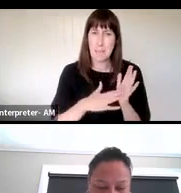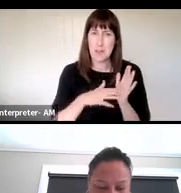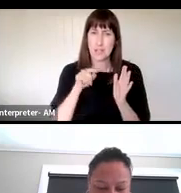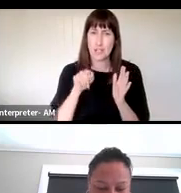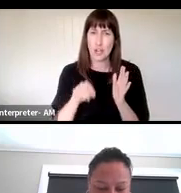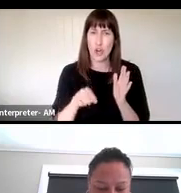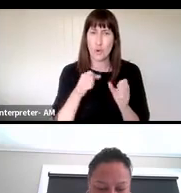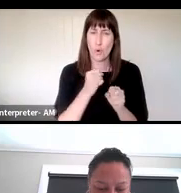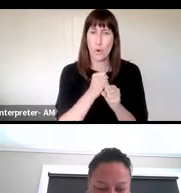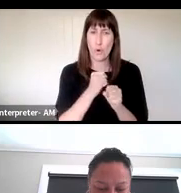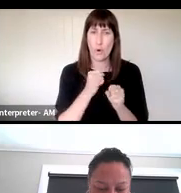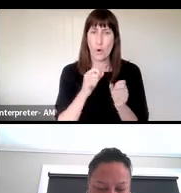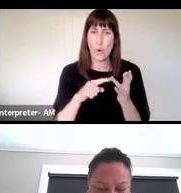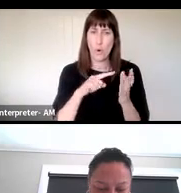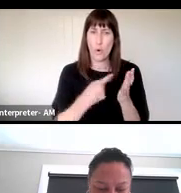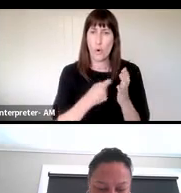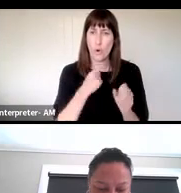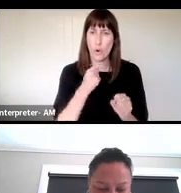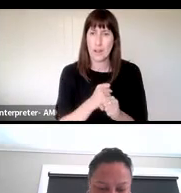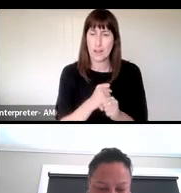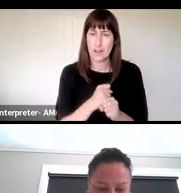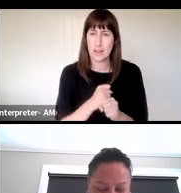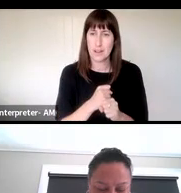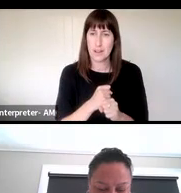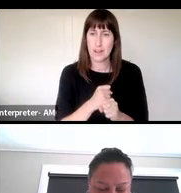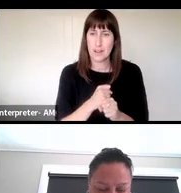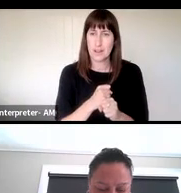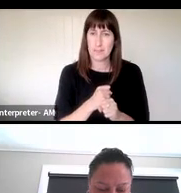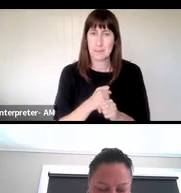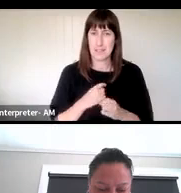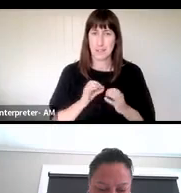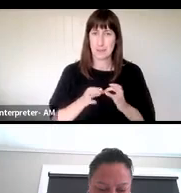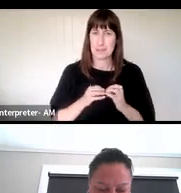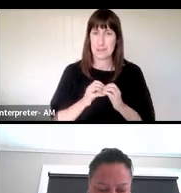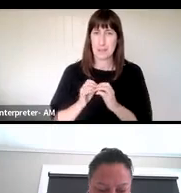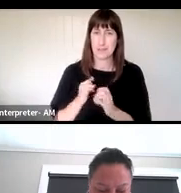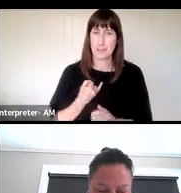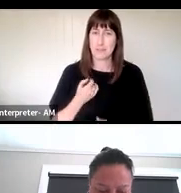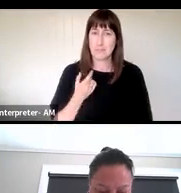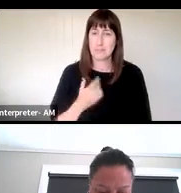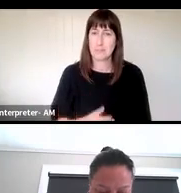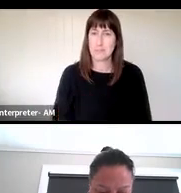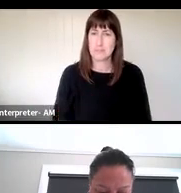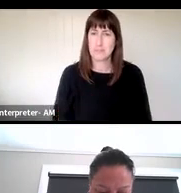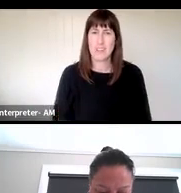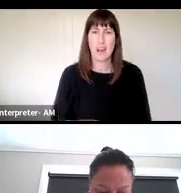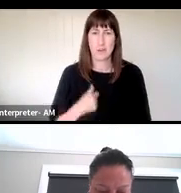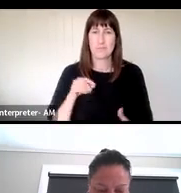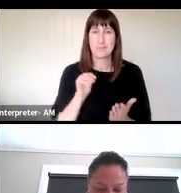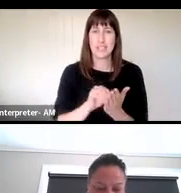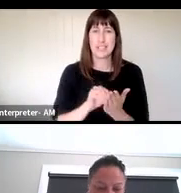the WebAIM millions. So put it here. I'll put it in the